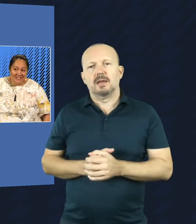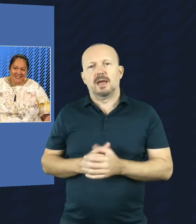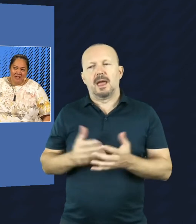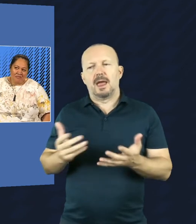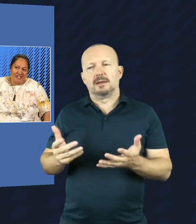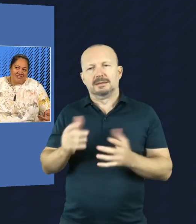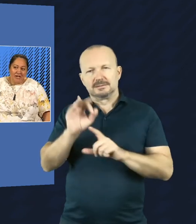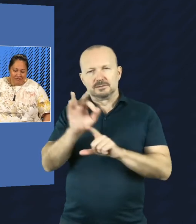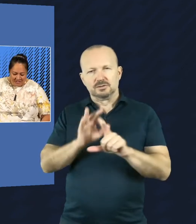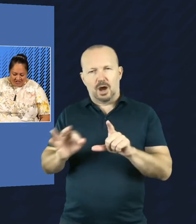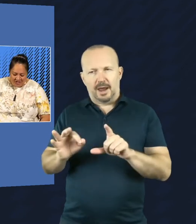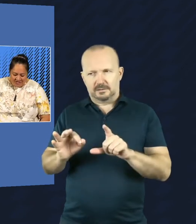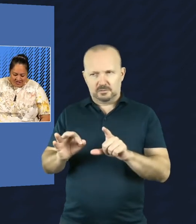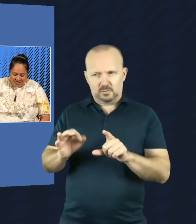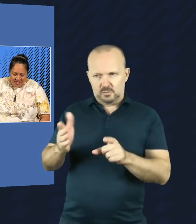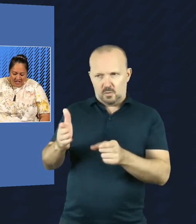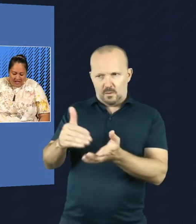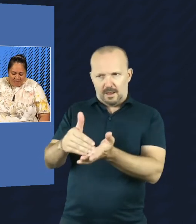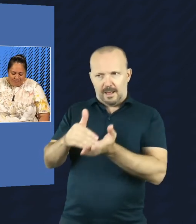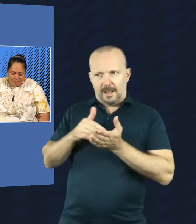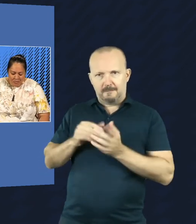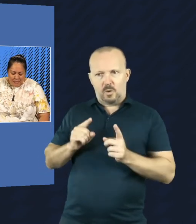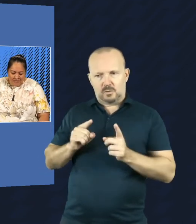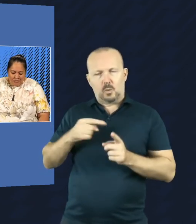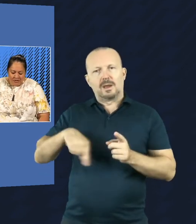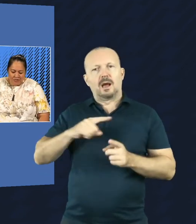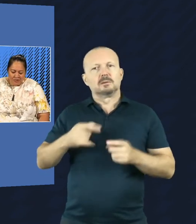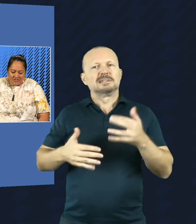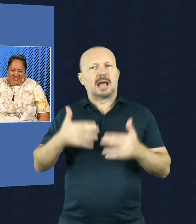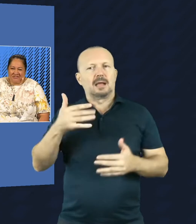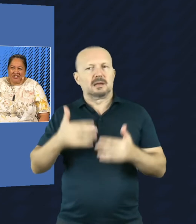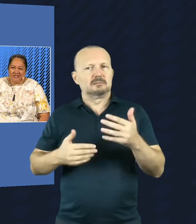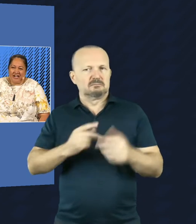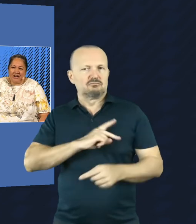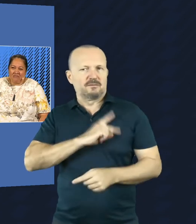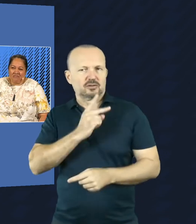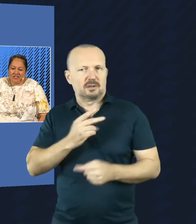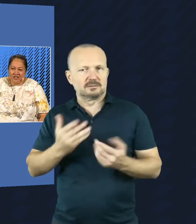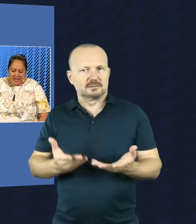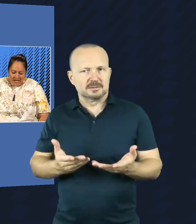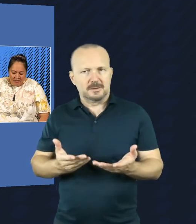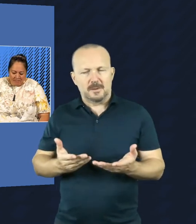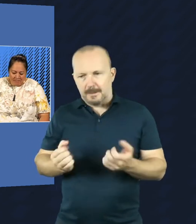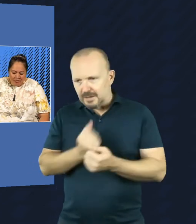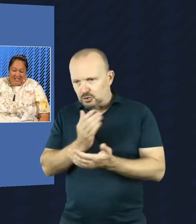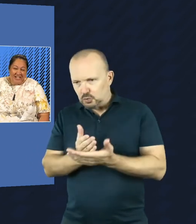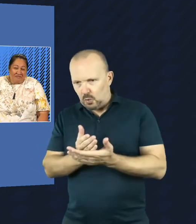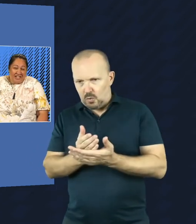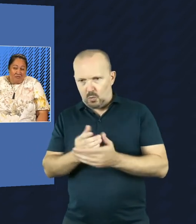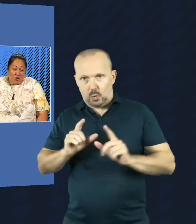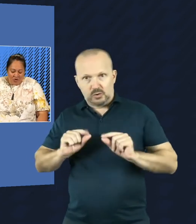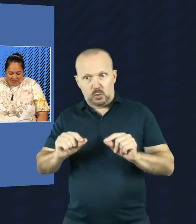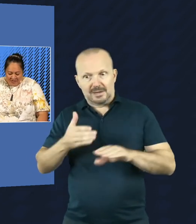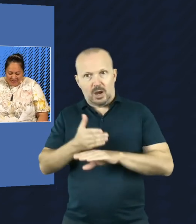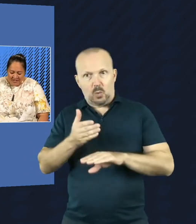help us, that being data practitioners, work towards delivering good outcomes in our